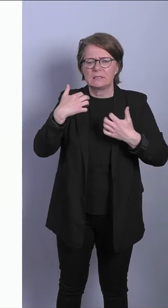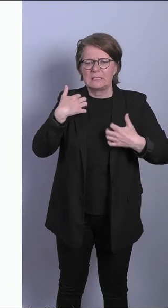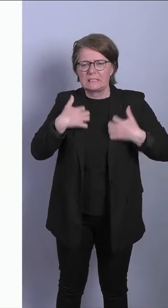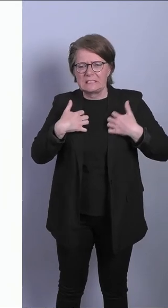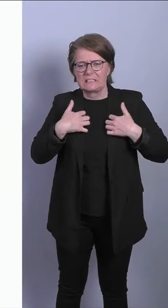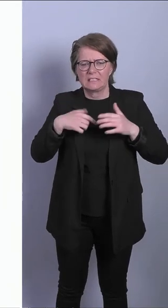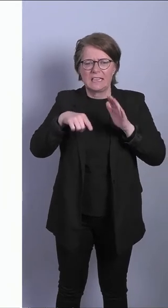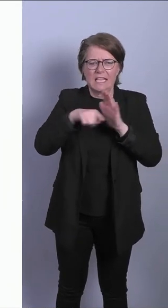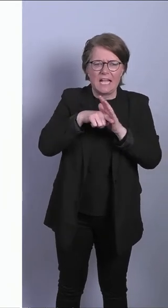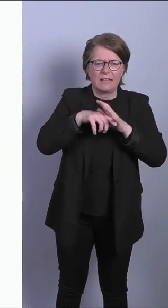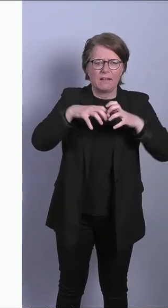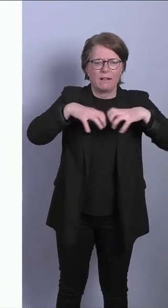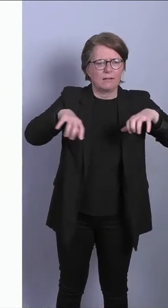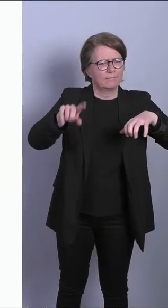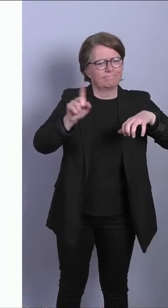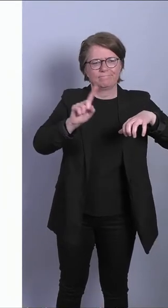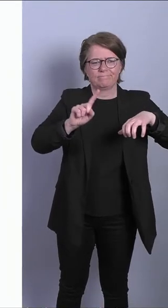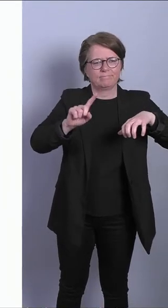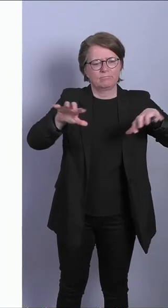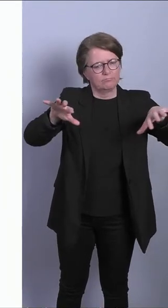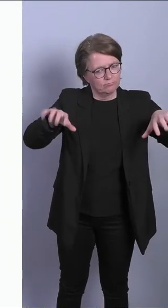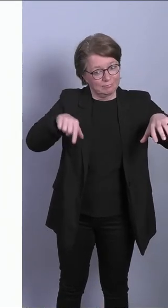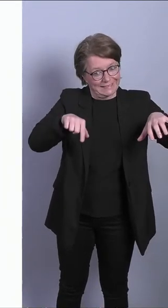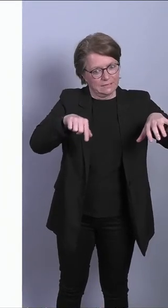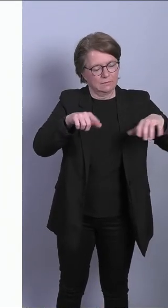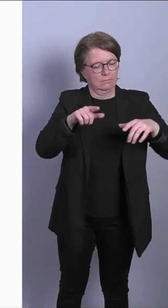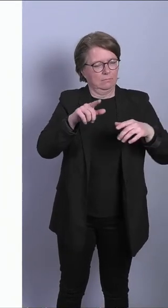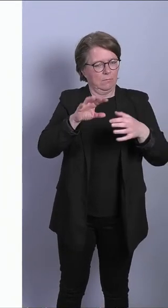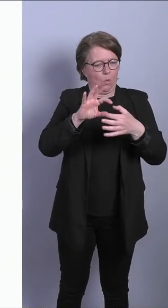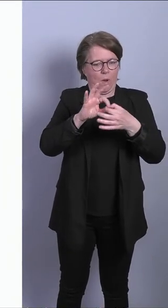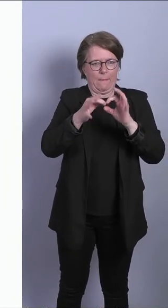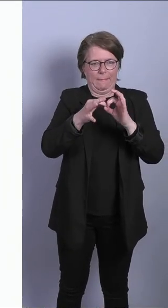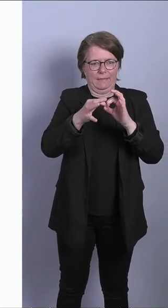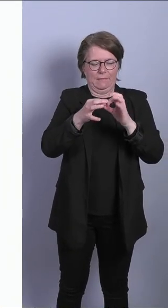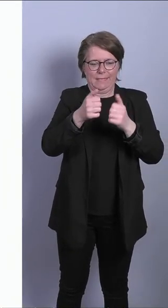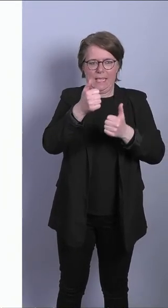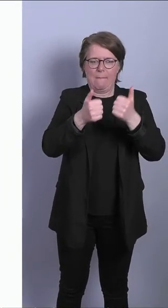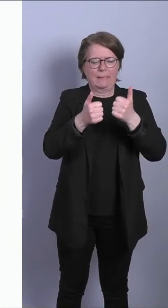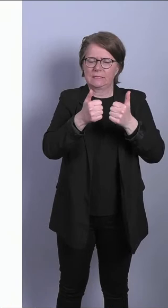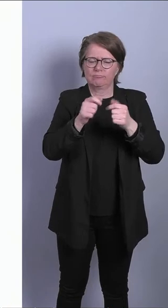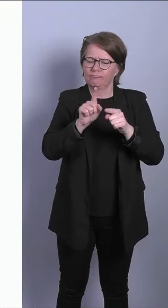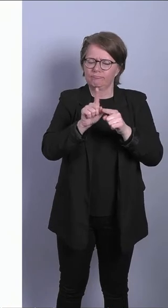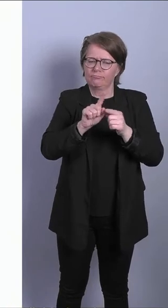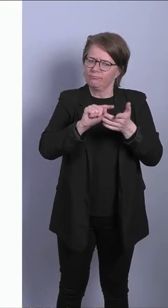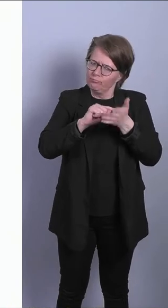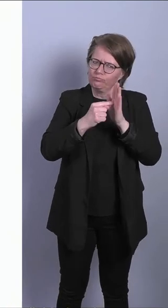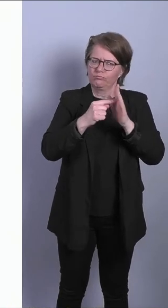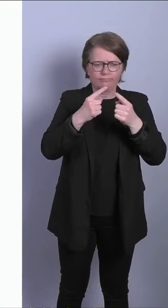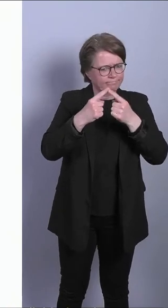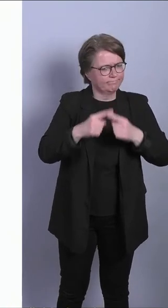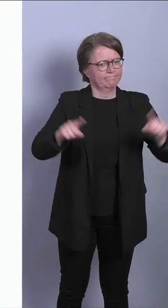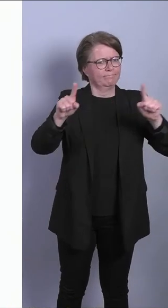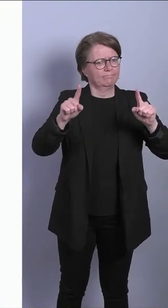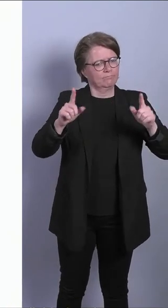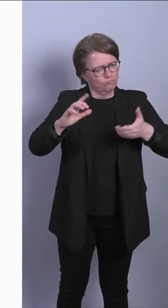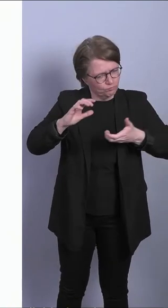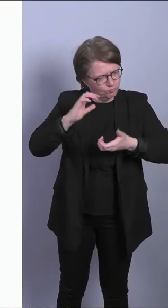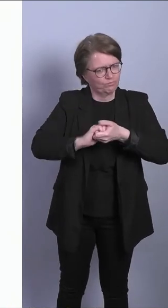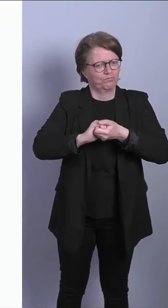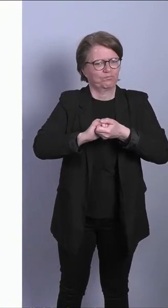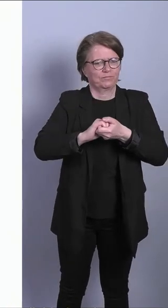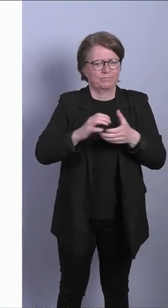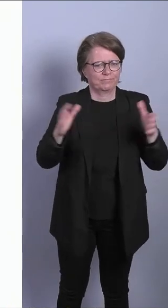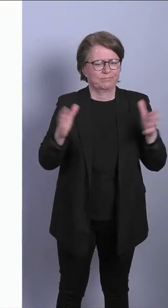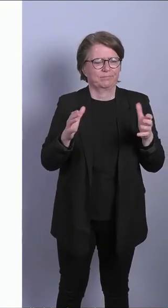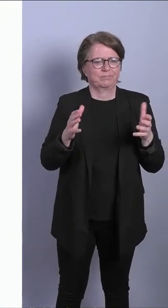a different message. We are not giving up, we are giving. We are not staying home, we are coming out. We are